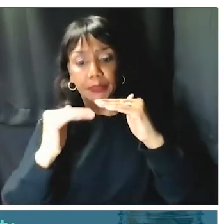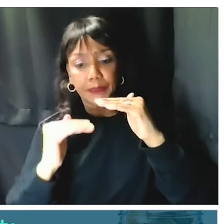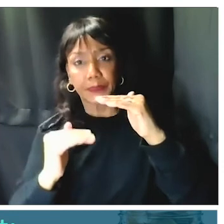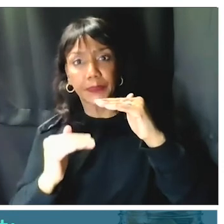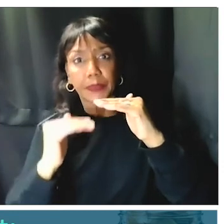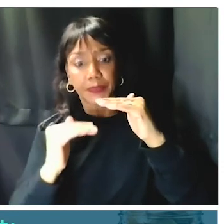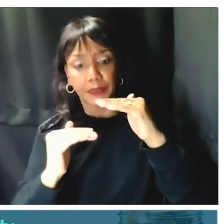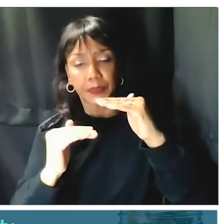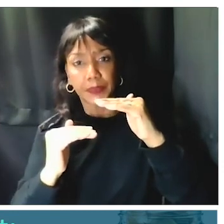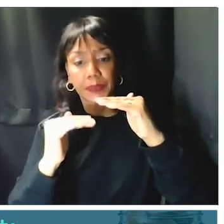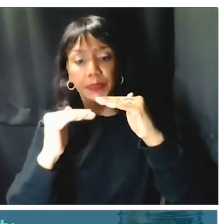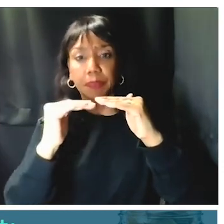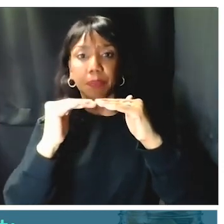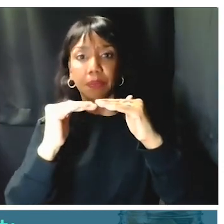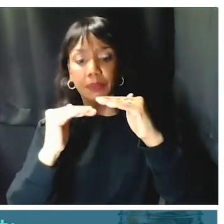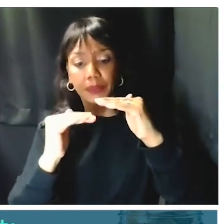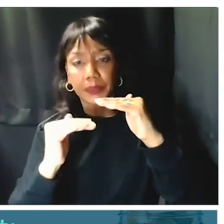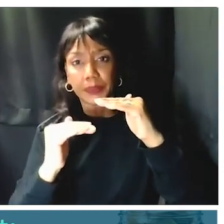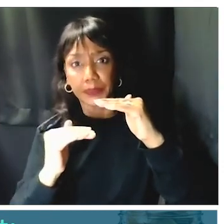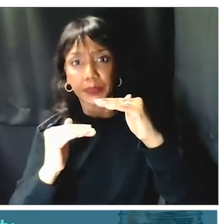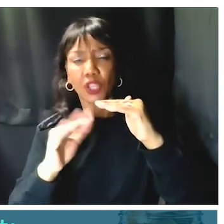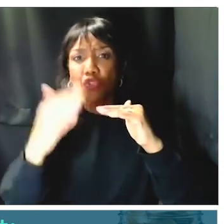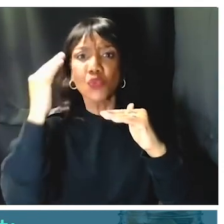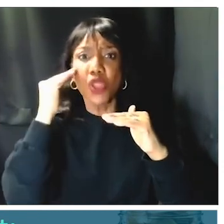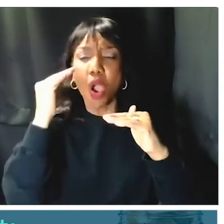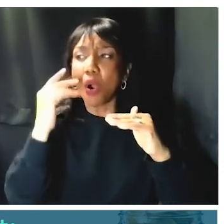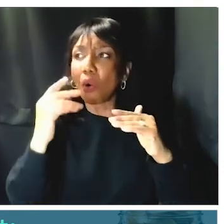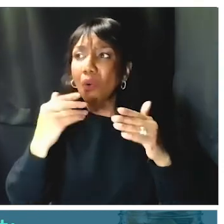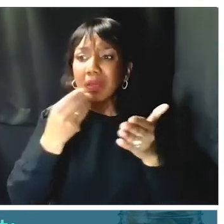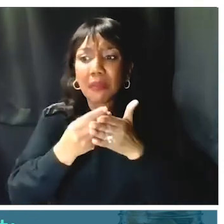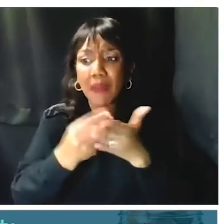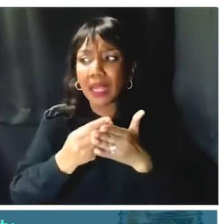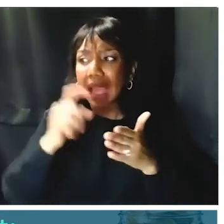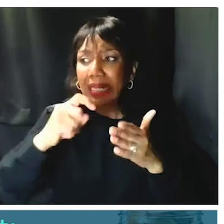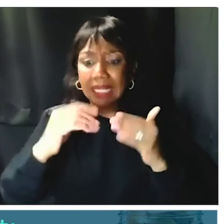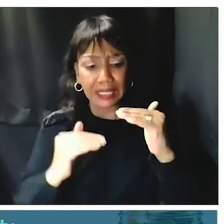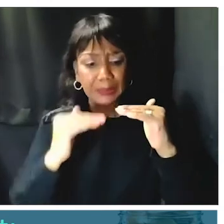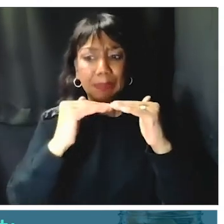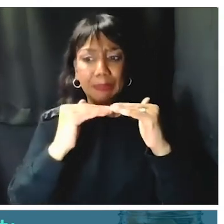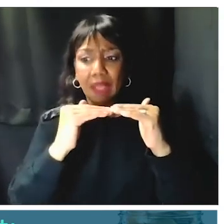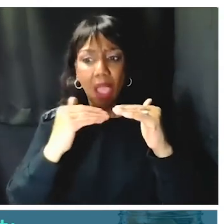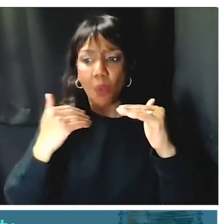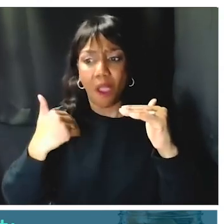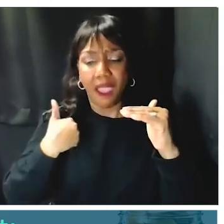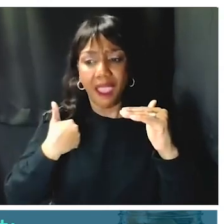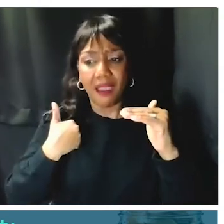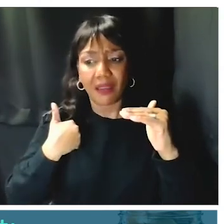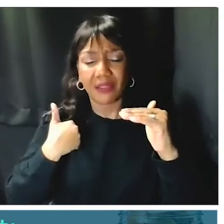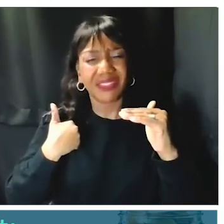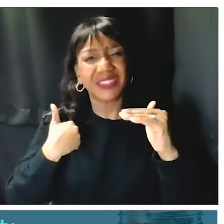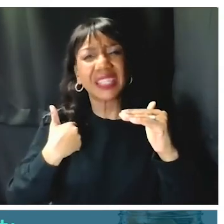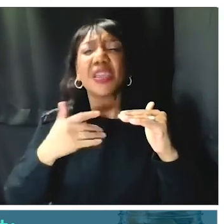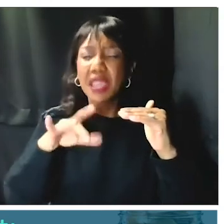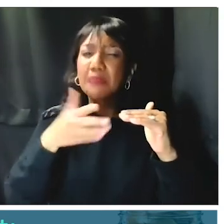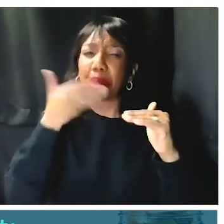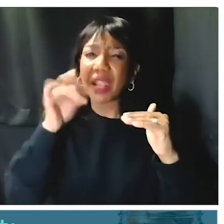the time they review your account each month. If you know that you will not have the required amount in your account each month,